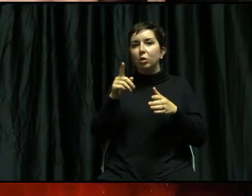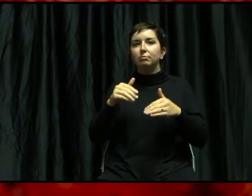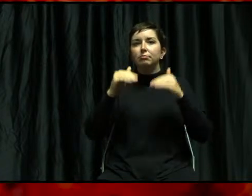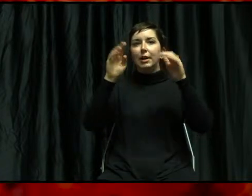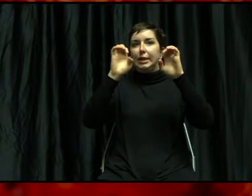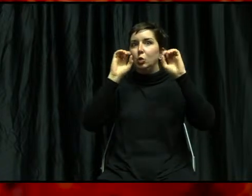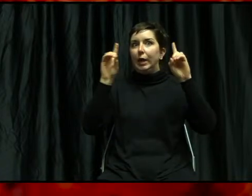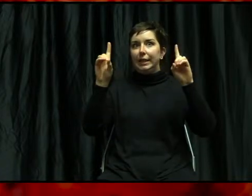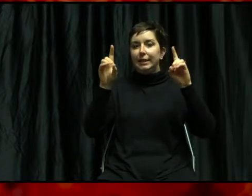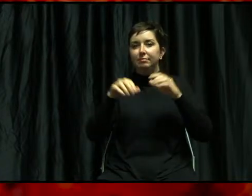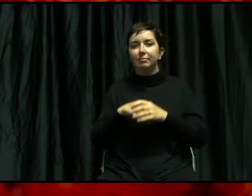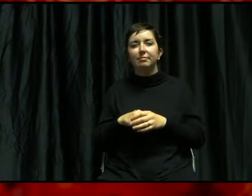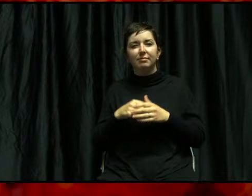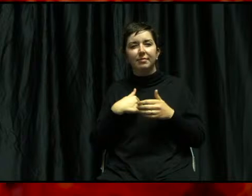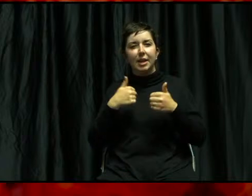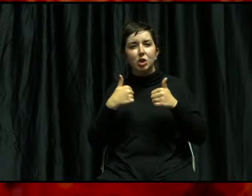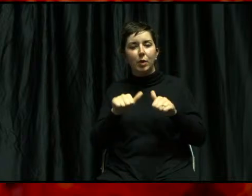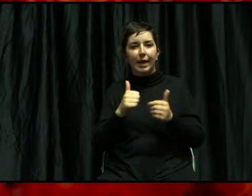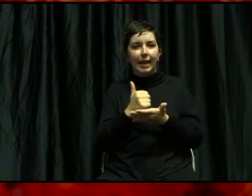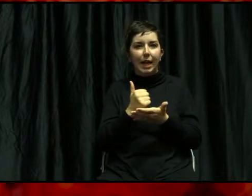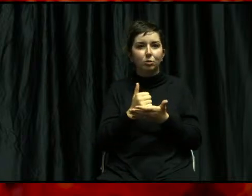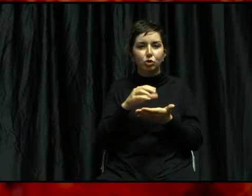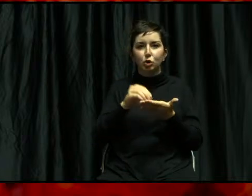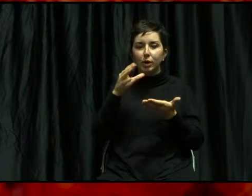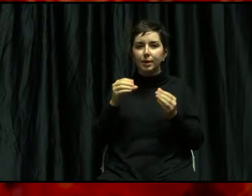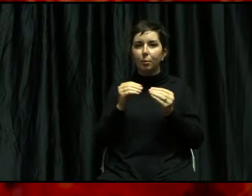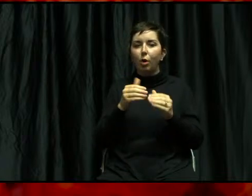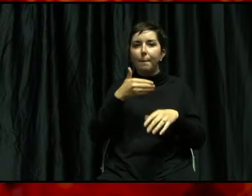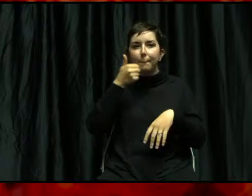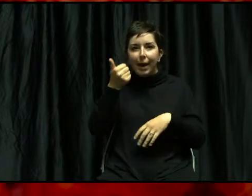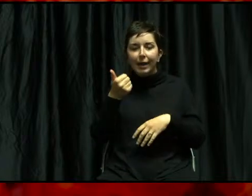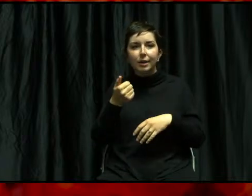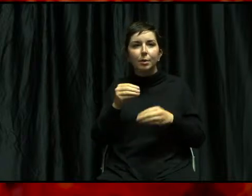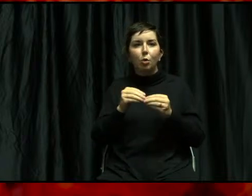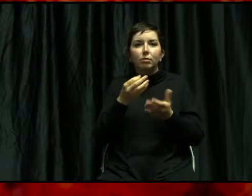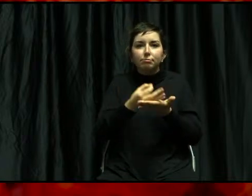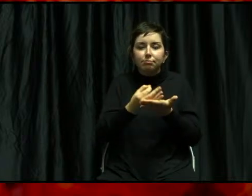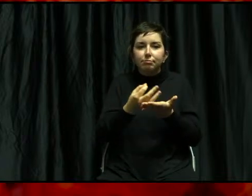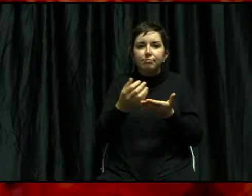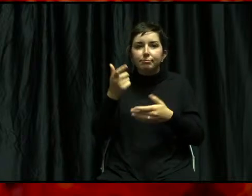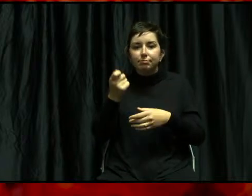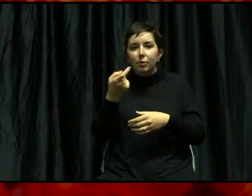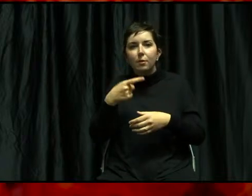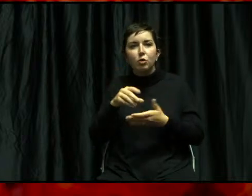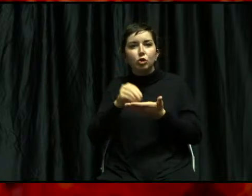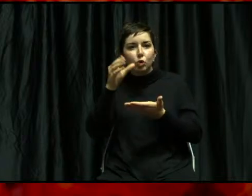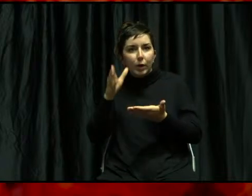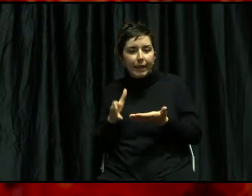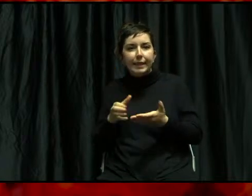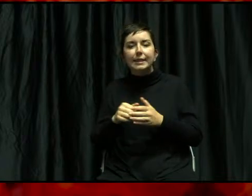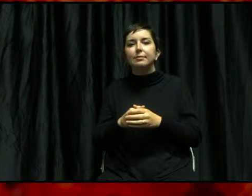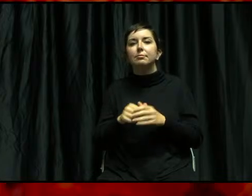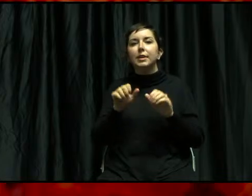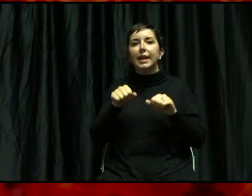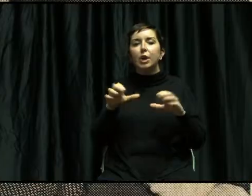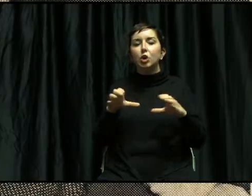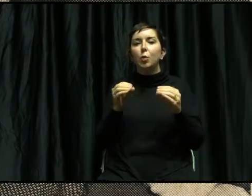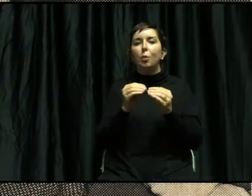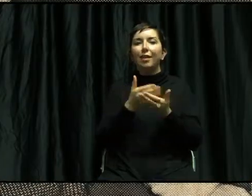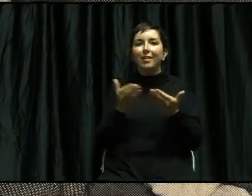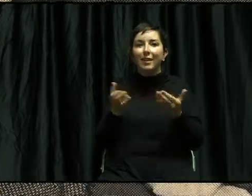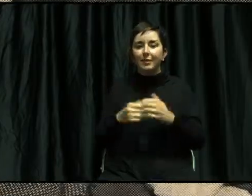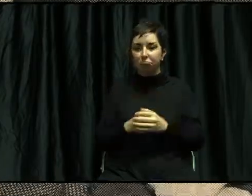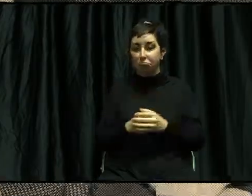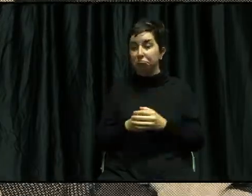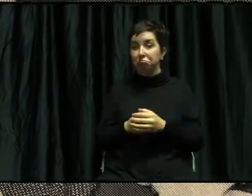Education. Tried to make it better for students, that we could fund more students, that we could do a whole bunch of things.